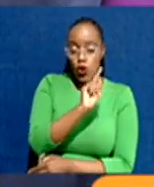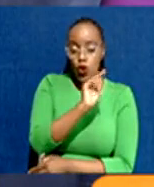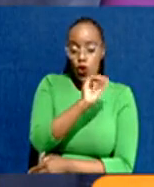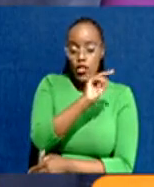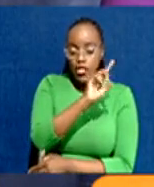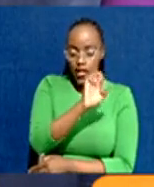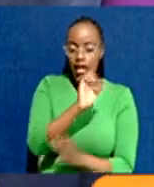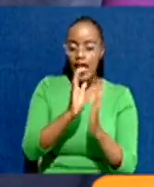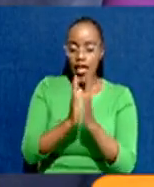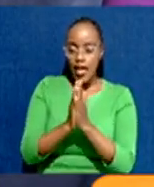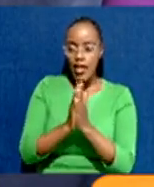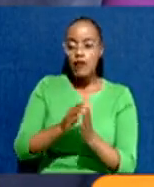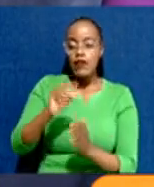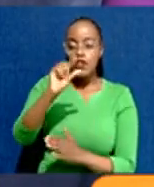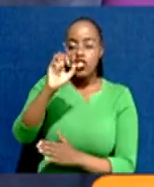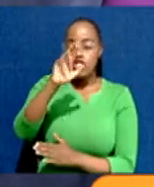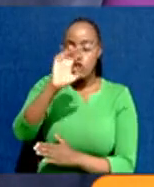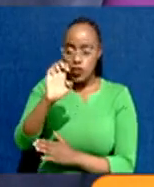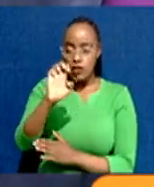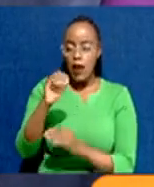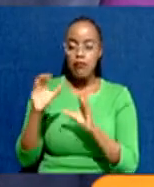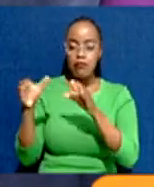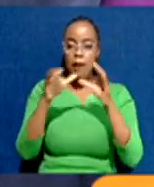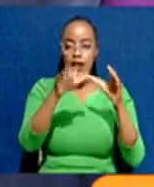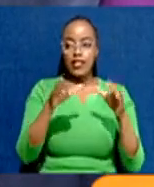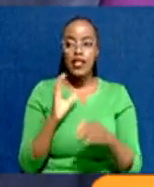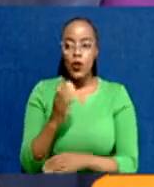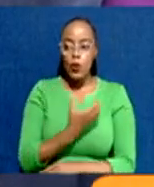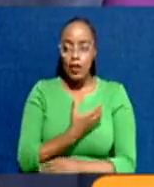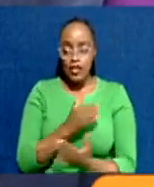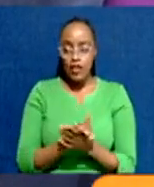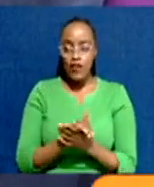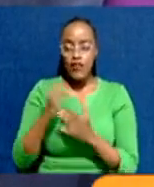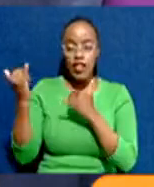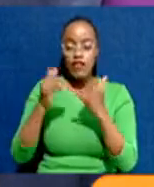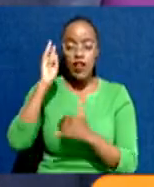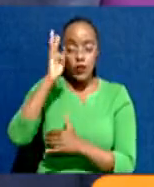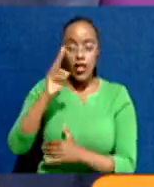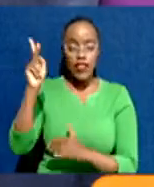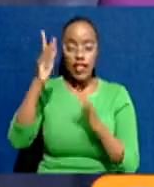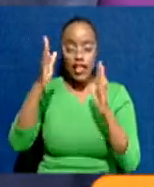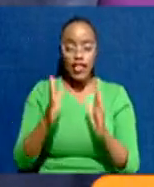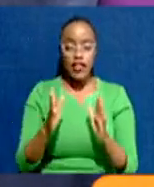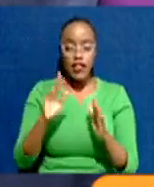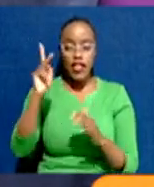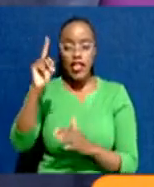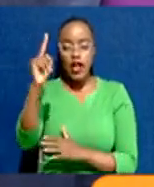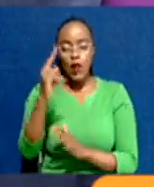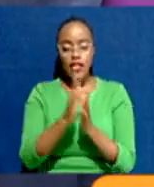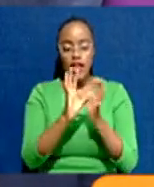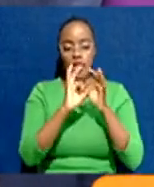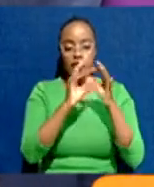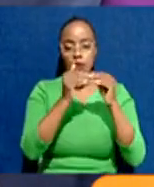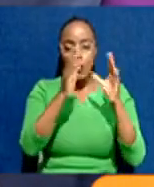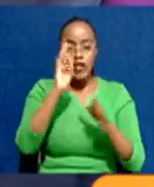George Murungara led bipartisan committee. We shall invite the Kenya Kwanza and Azimio